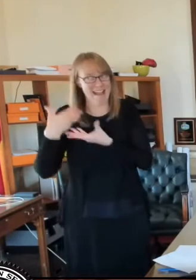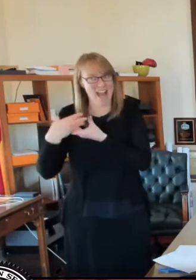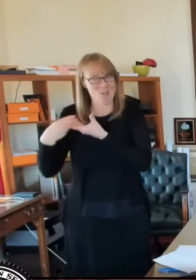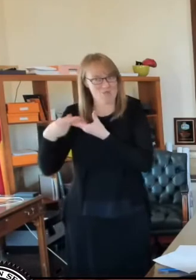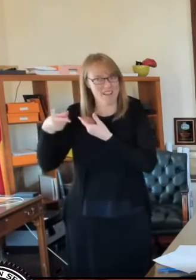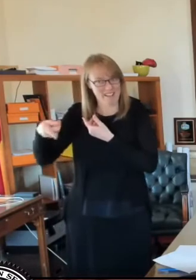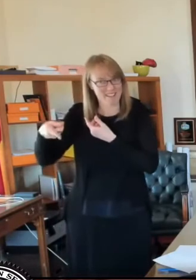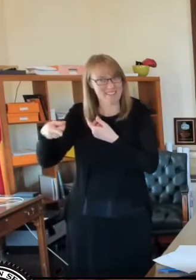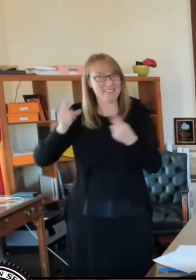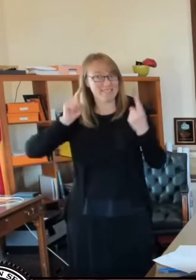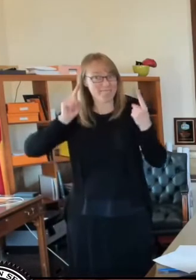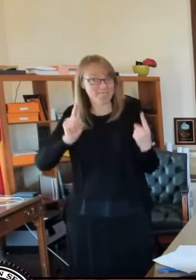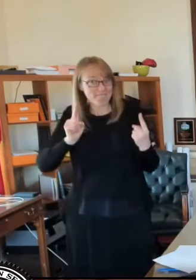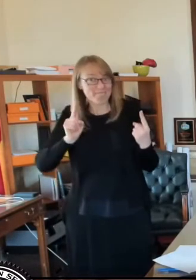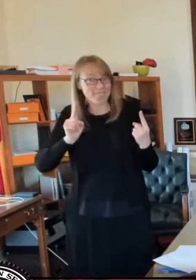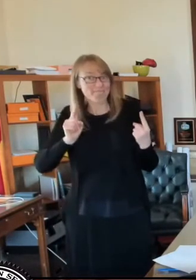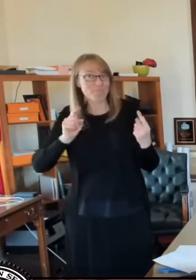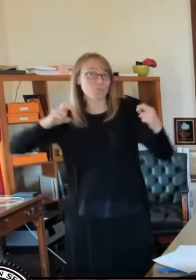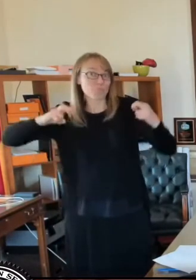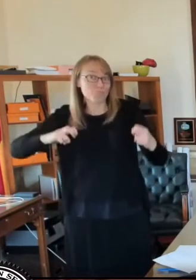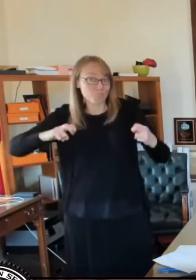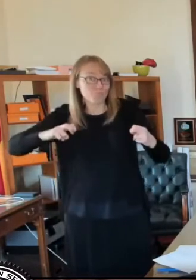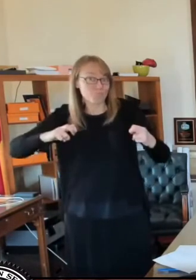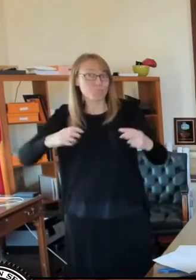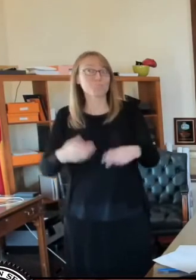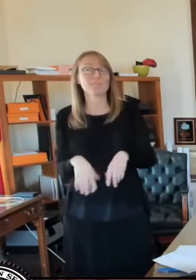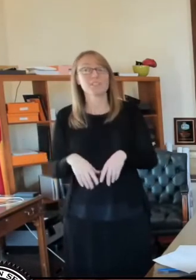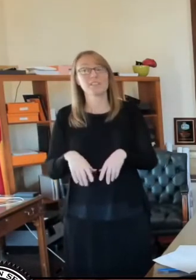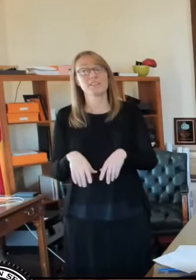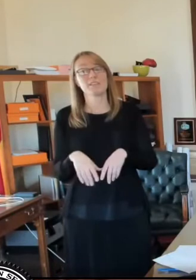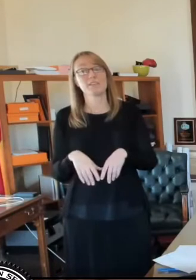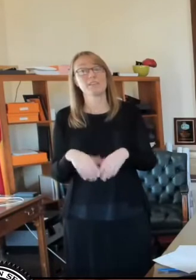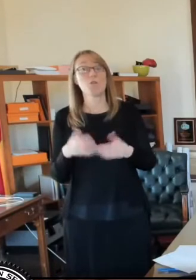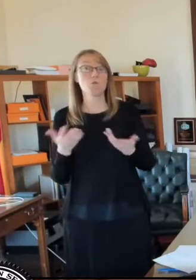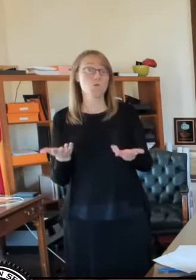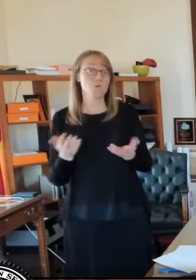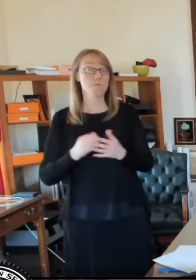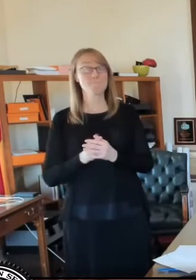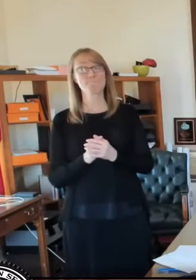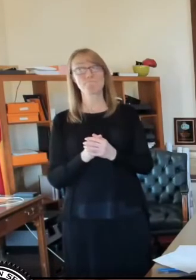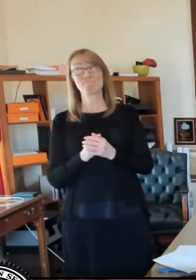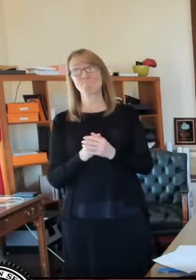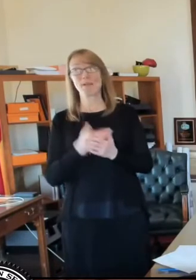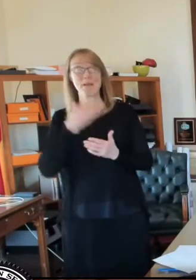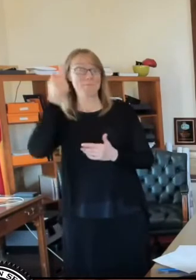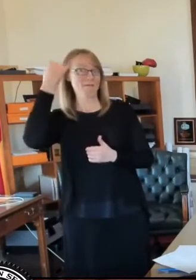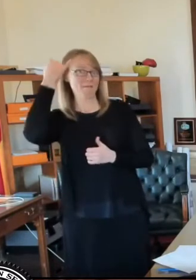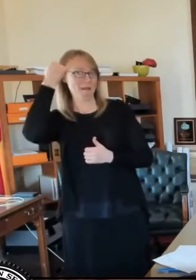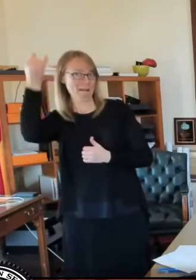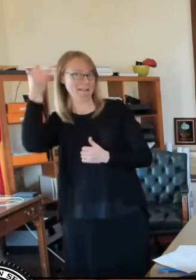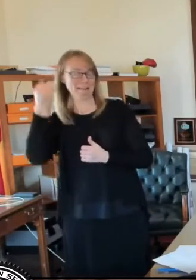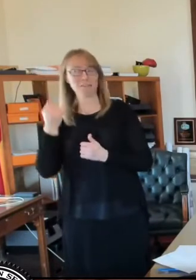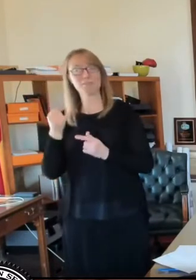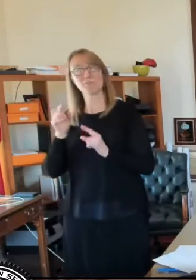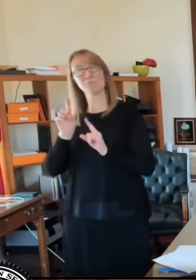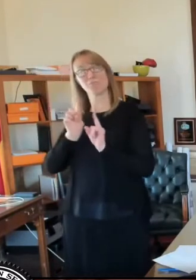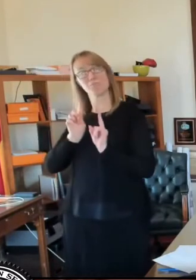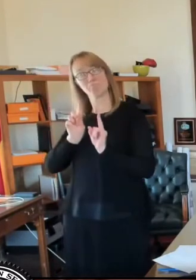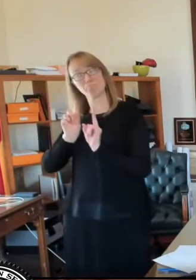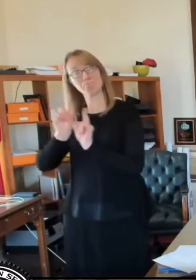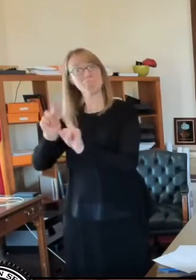but you know, taking a walk with those people versus sitting around in the living